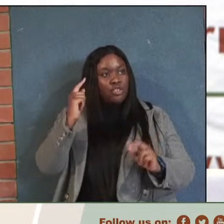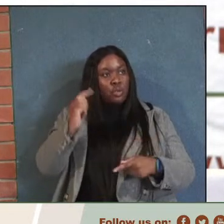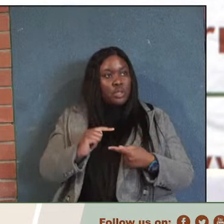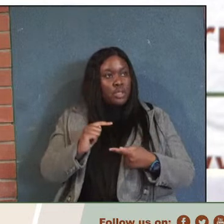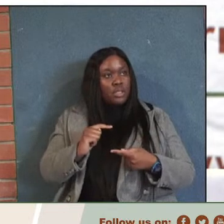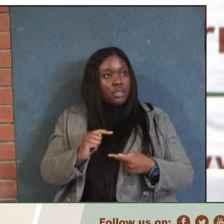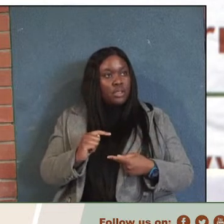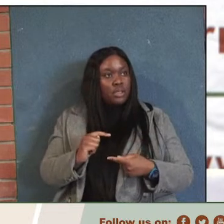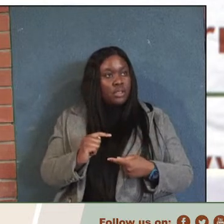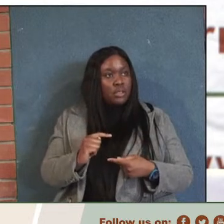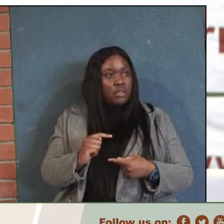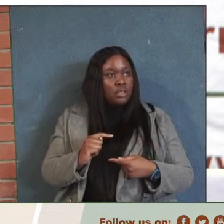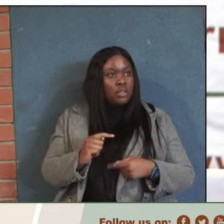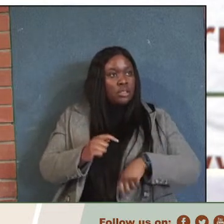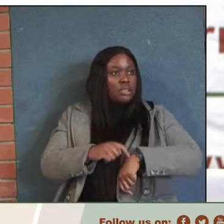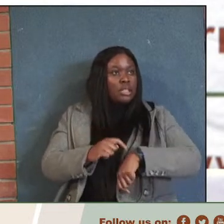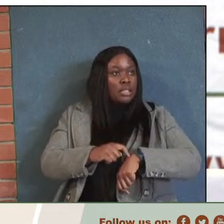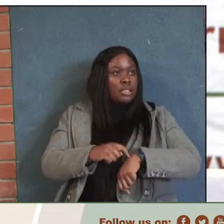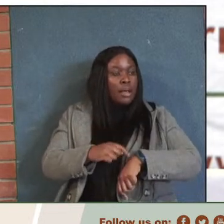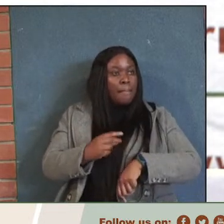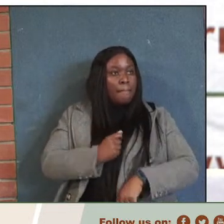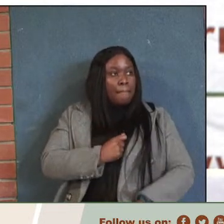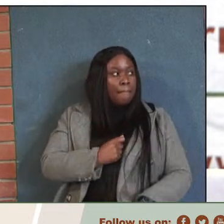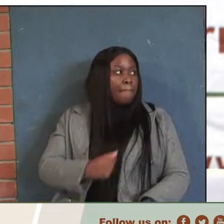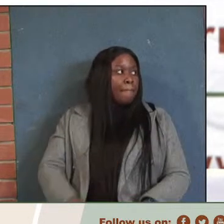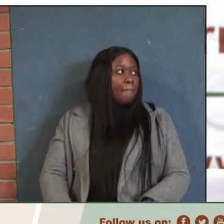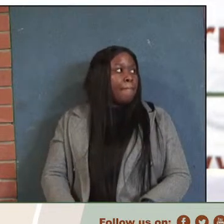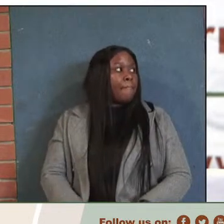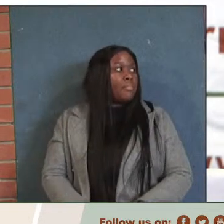brief as time is going. So, thank you.